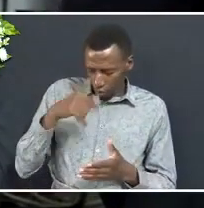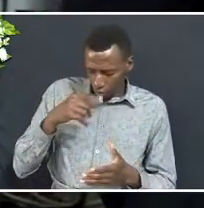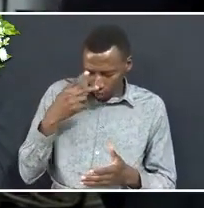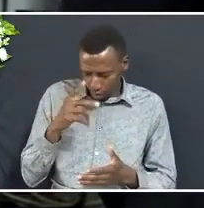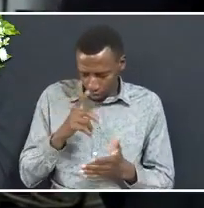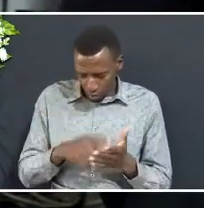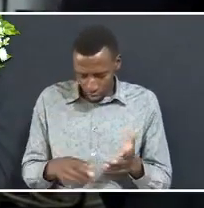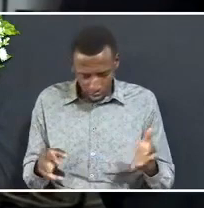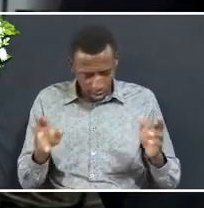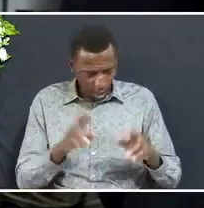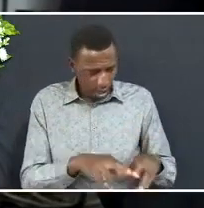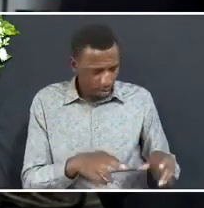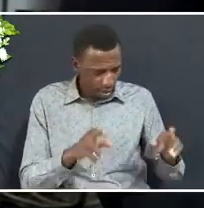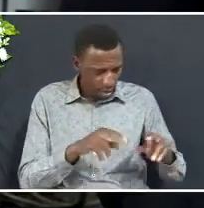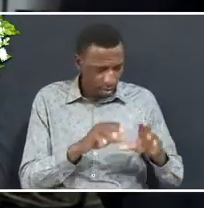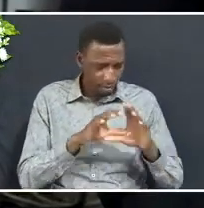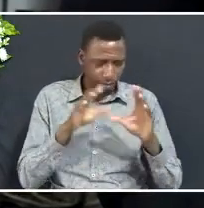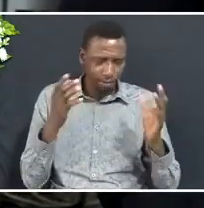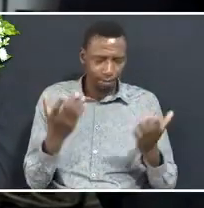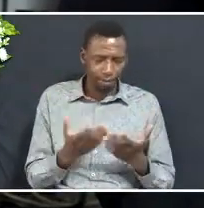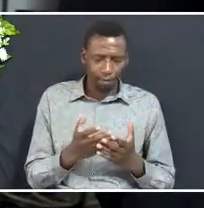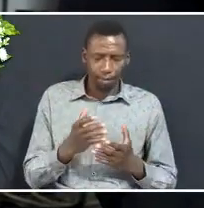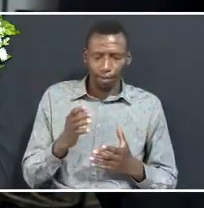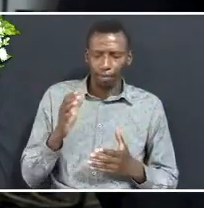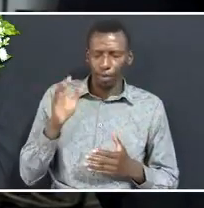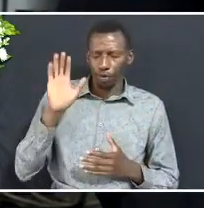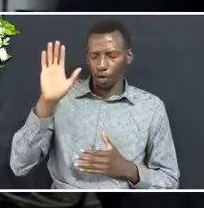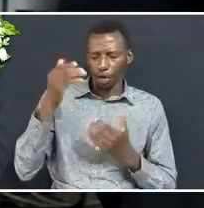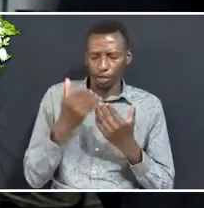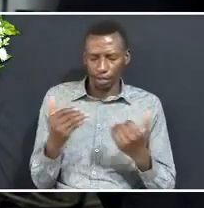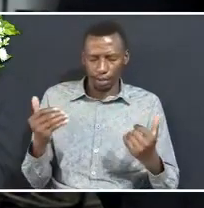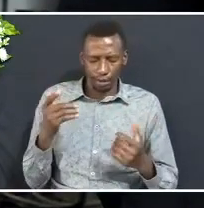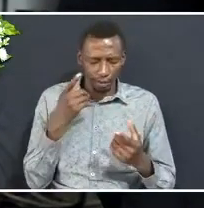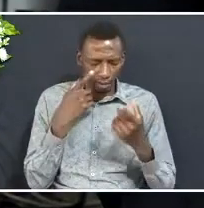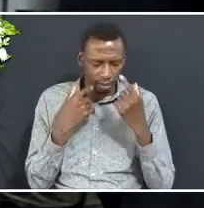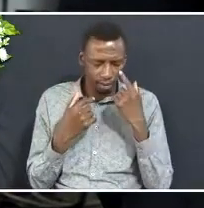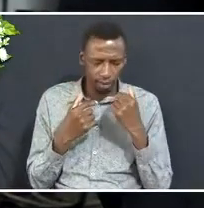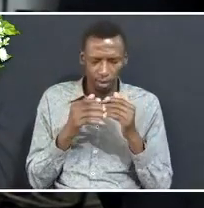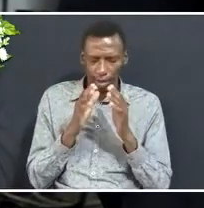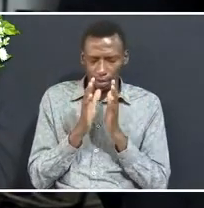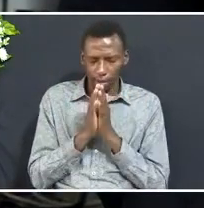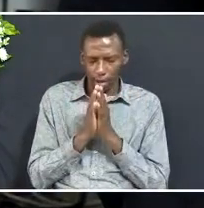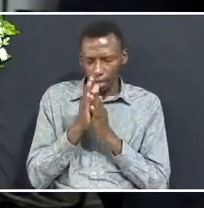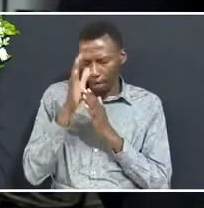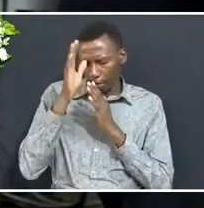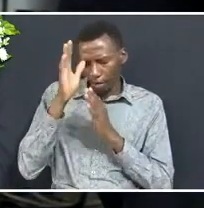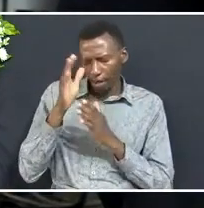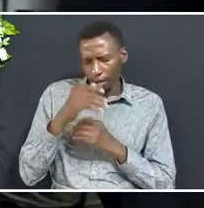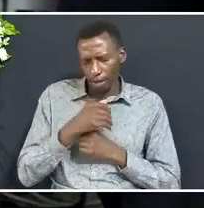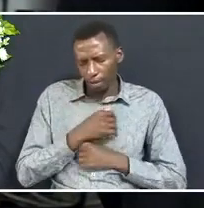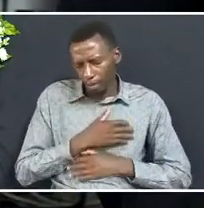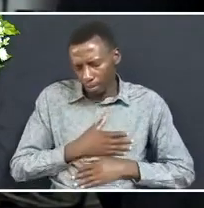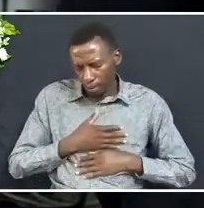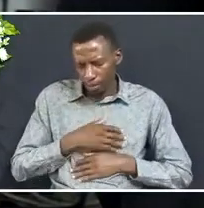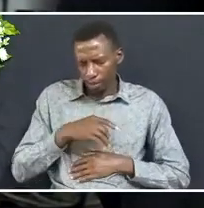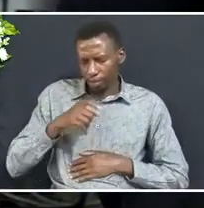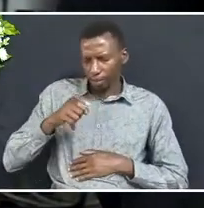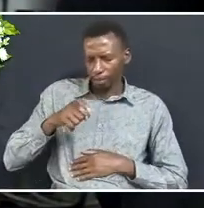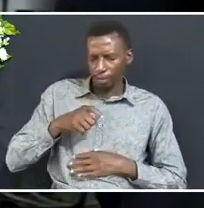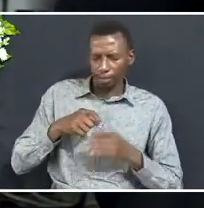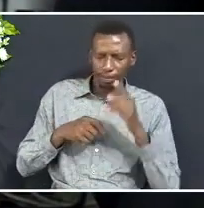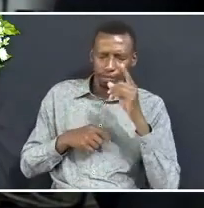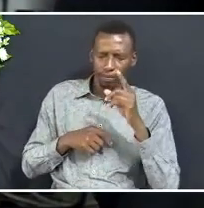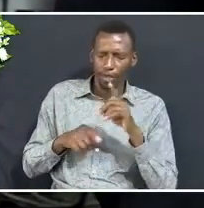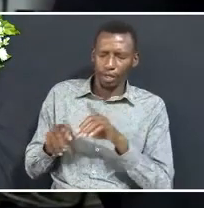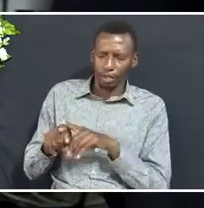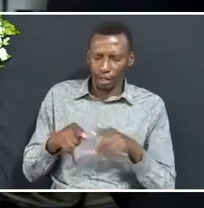There is cry. Your children are crying, Father. How I pray that, Father, we are so desperate, even your disciples were